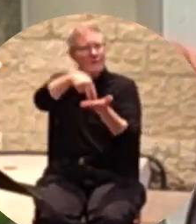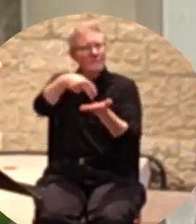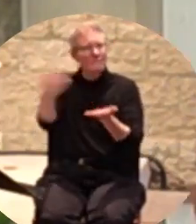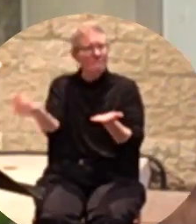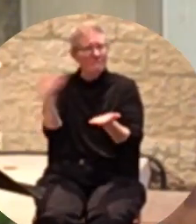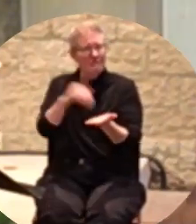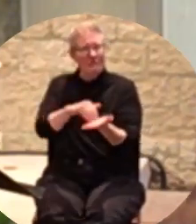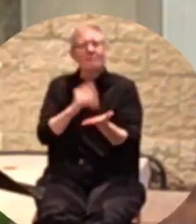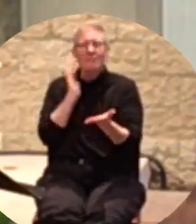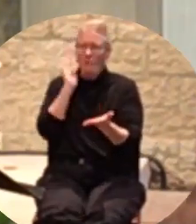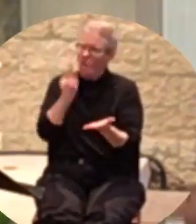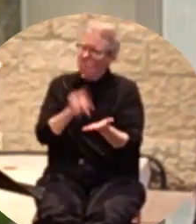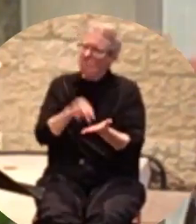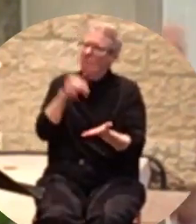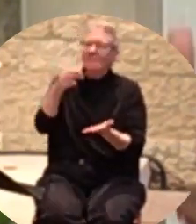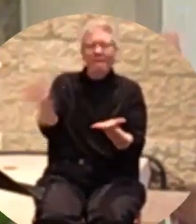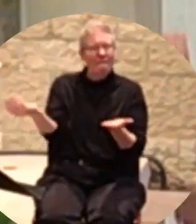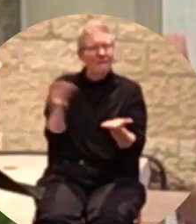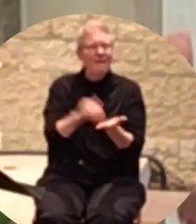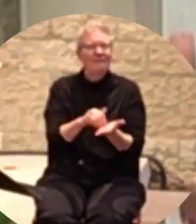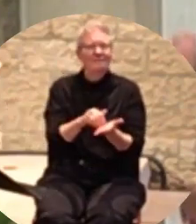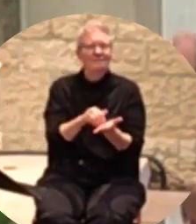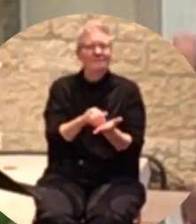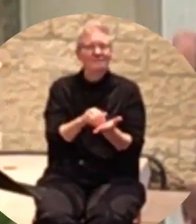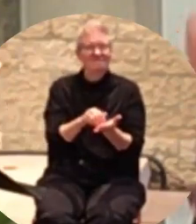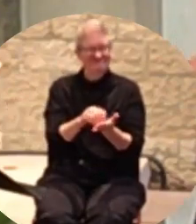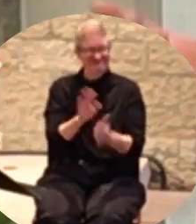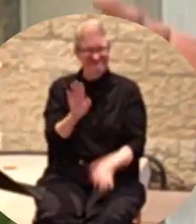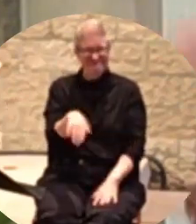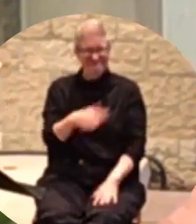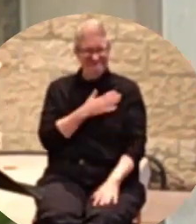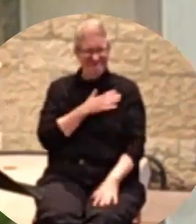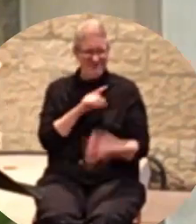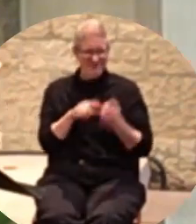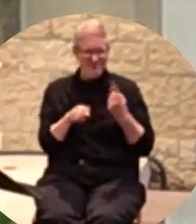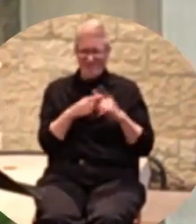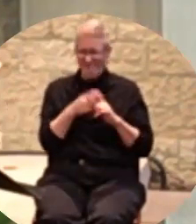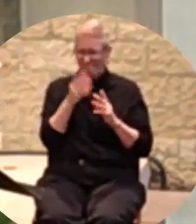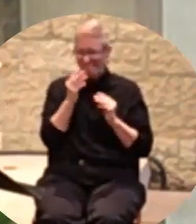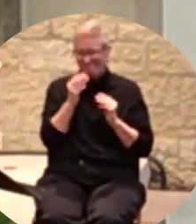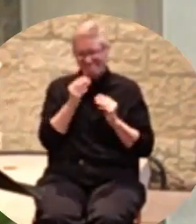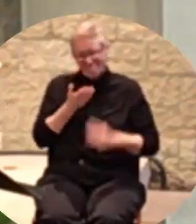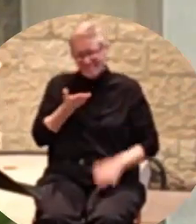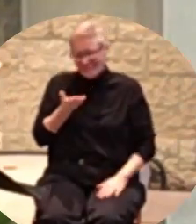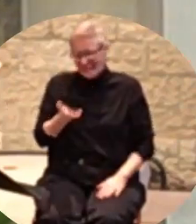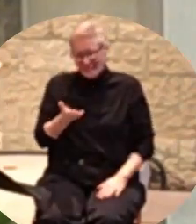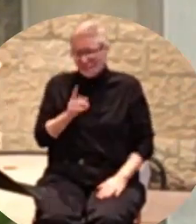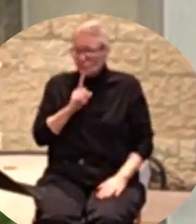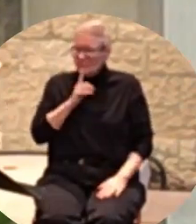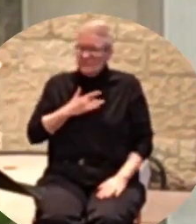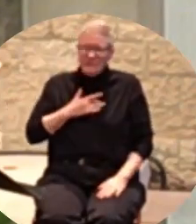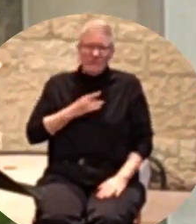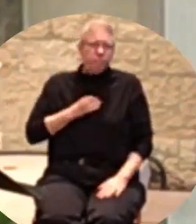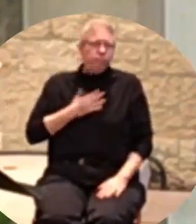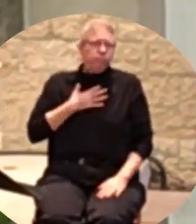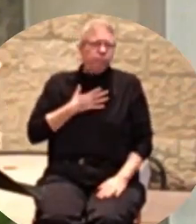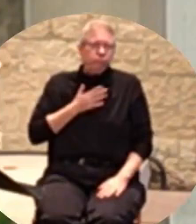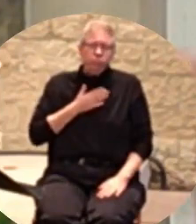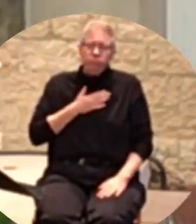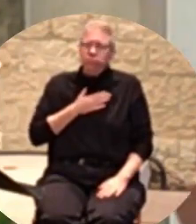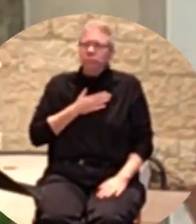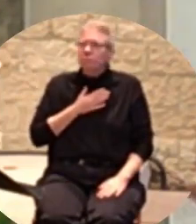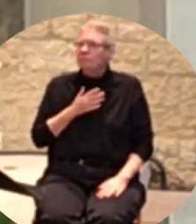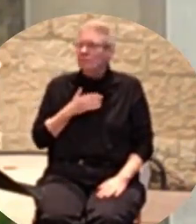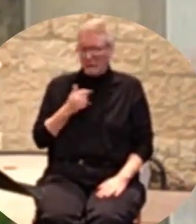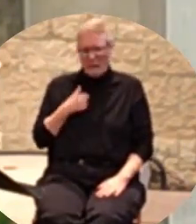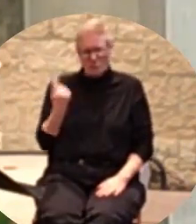up again. So you see, my friends, this really touched my heart. Obviously, I hope you can tell it touched my heart. I was